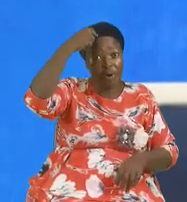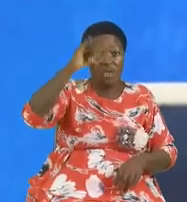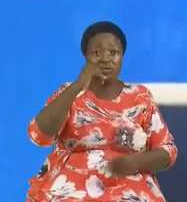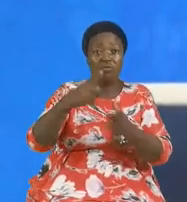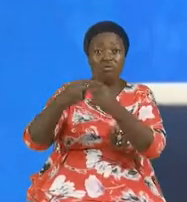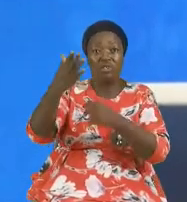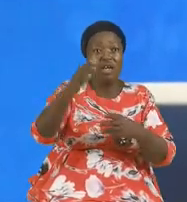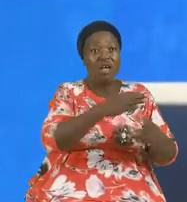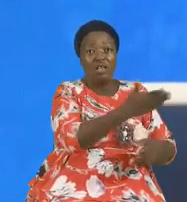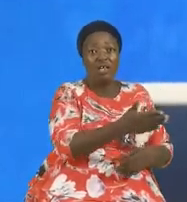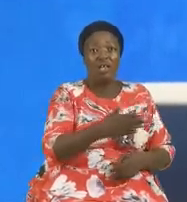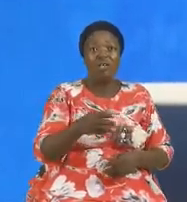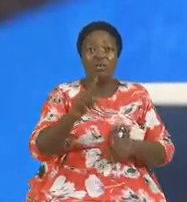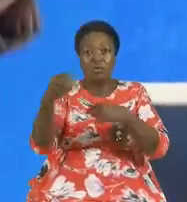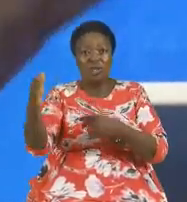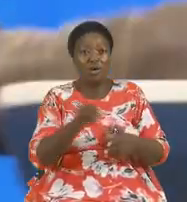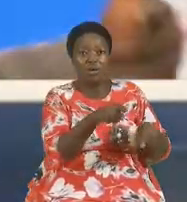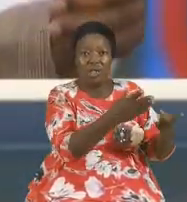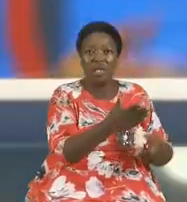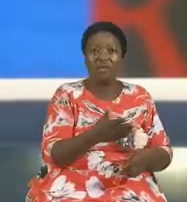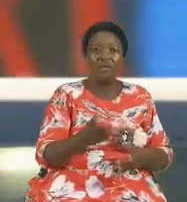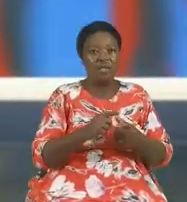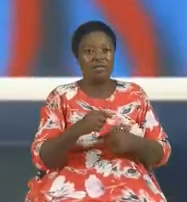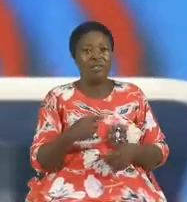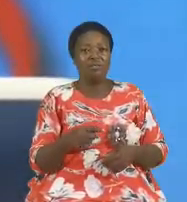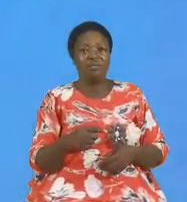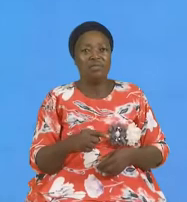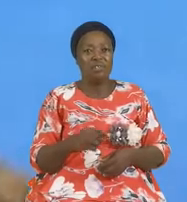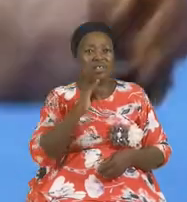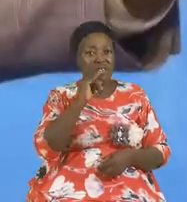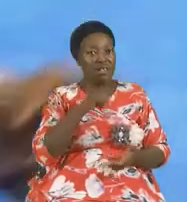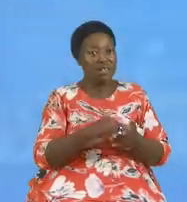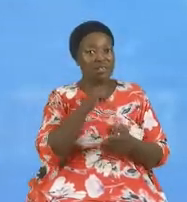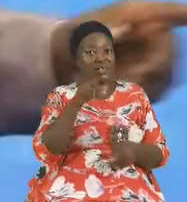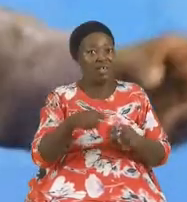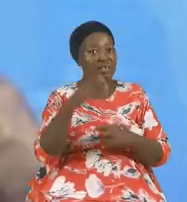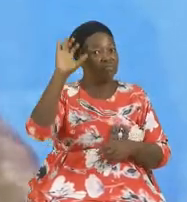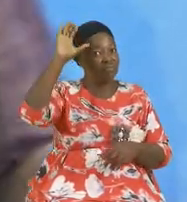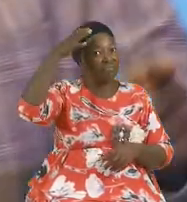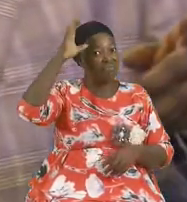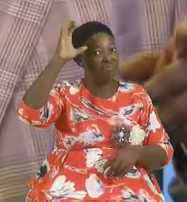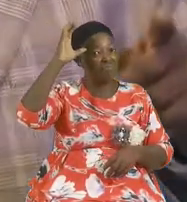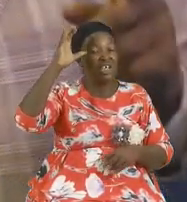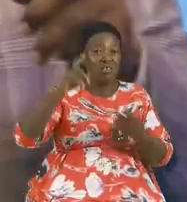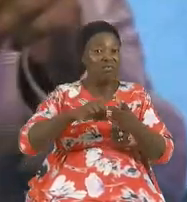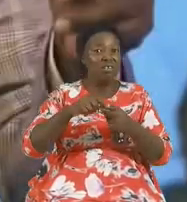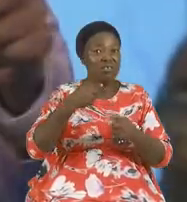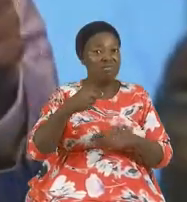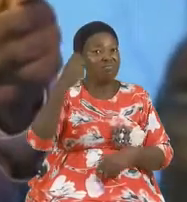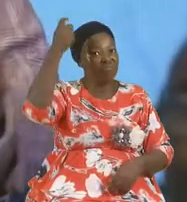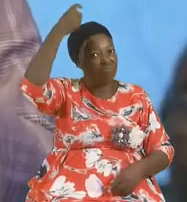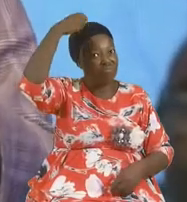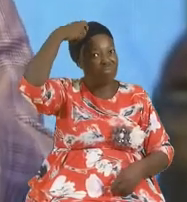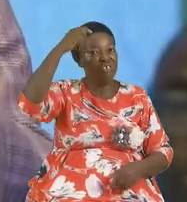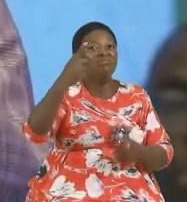child under. If your brain is running here and there, go there, go there, you say, isn't that